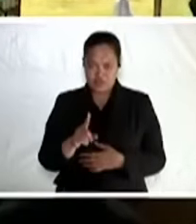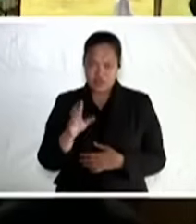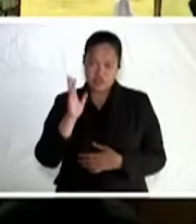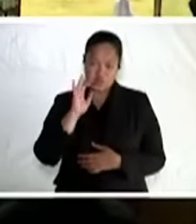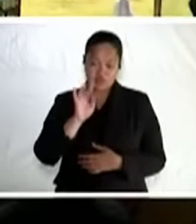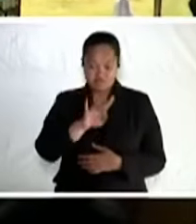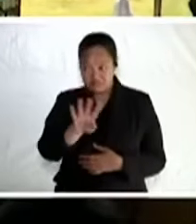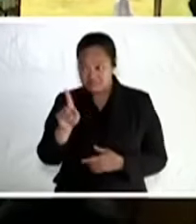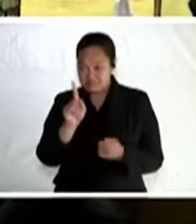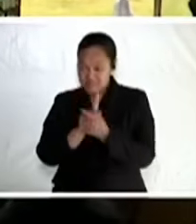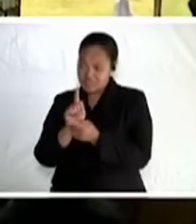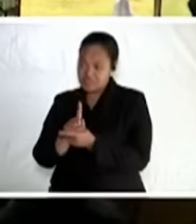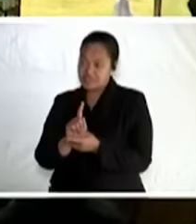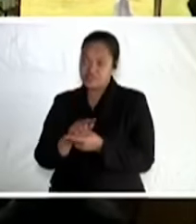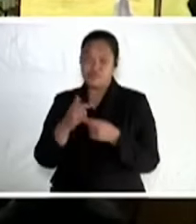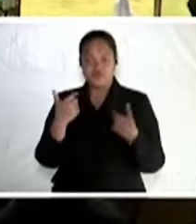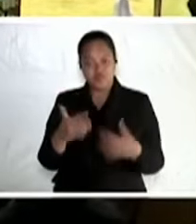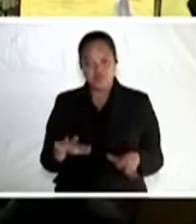day.